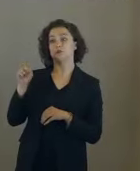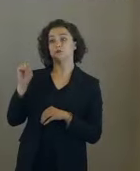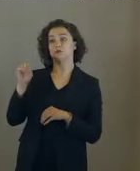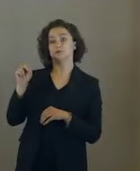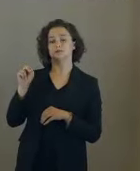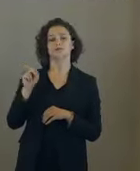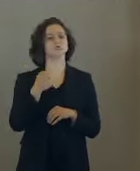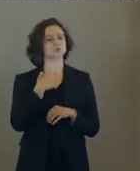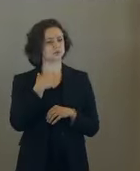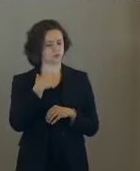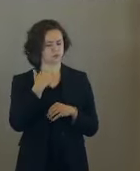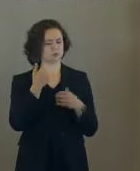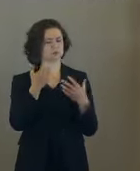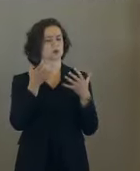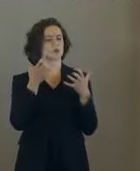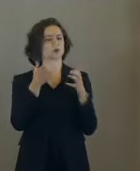I just wanted to,